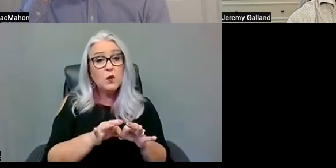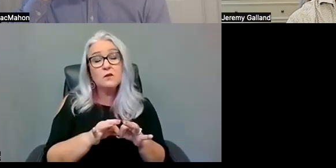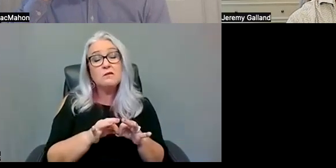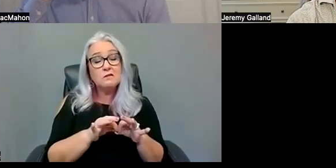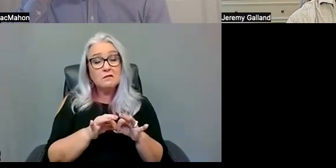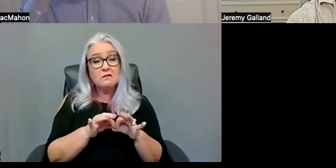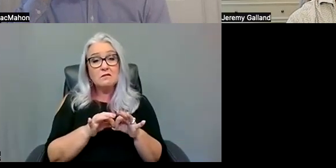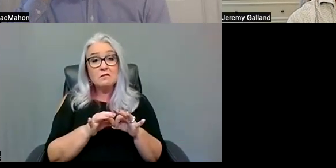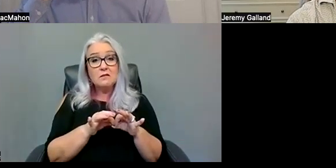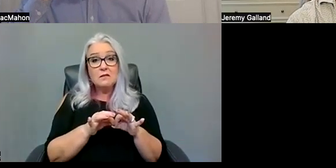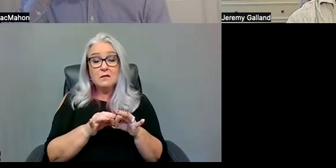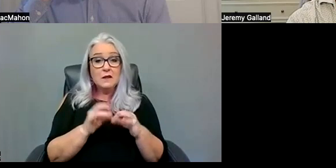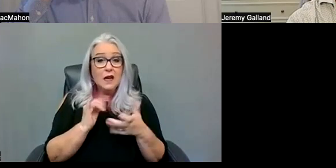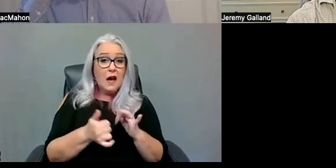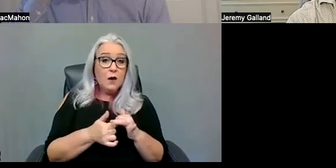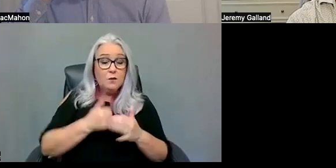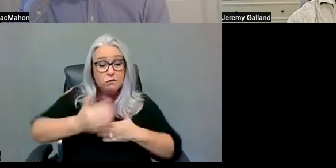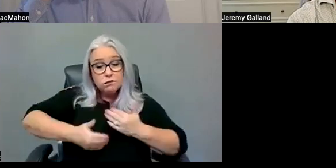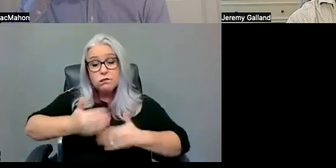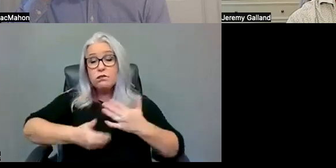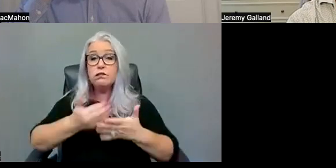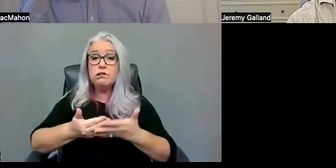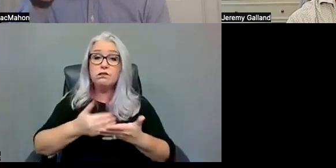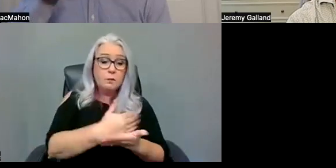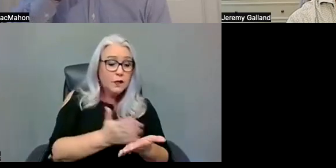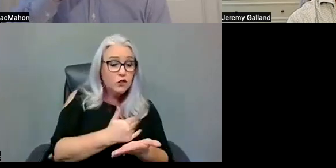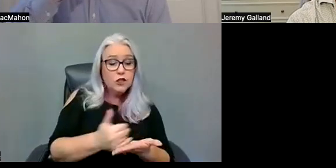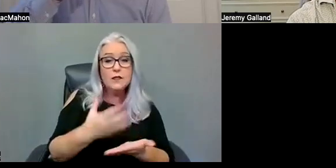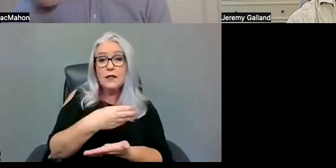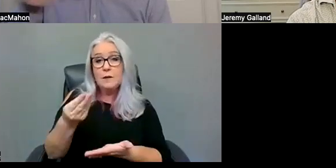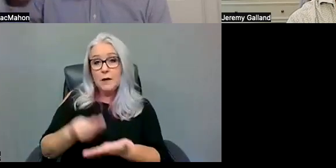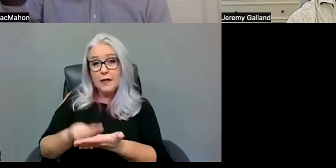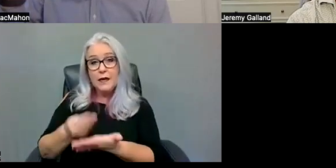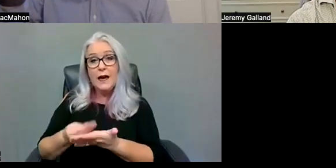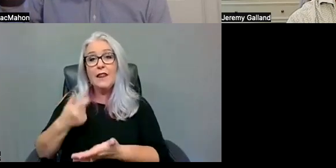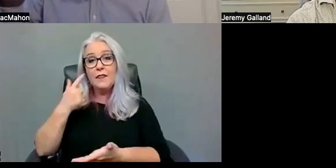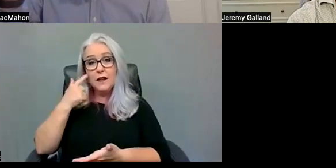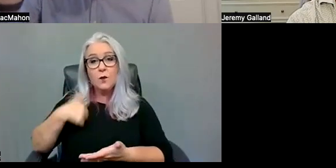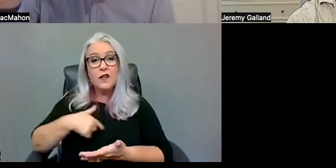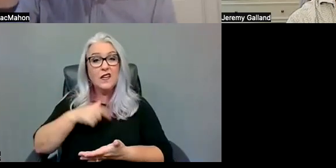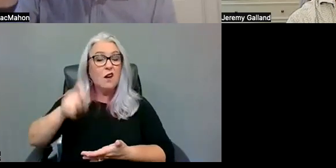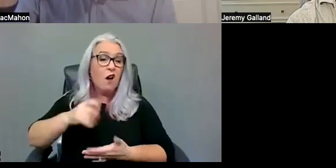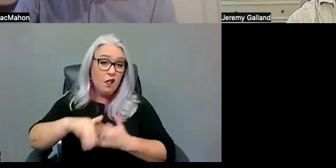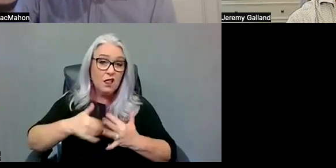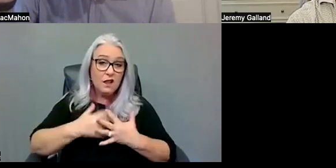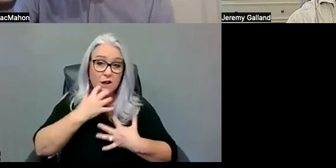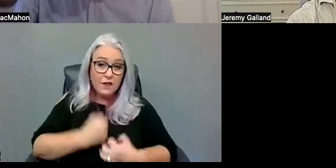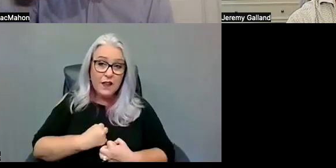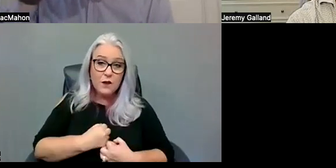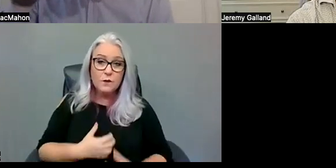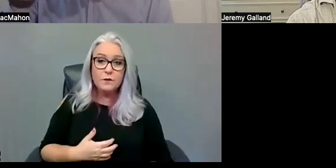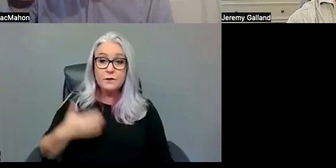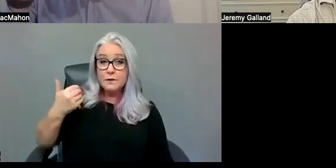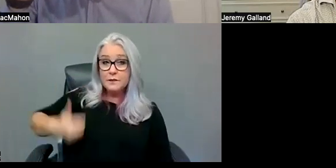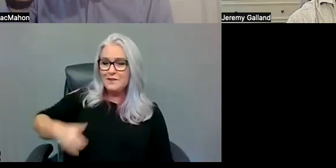of budgets and money. And I think this is something that we all value. Just how do we get there? Thank you. John, can I